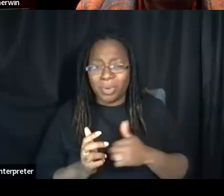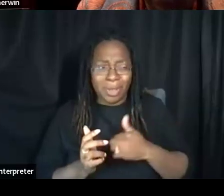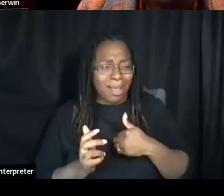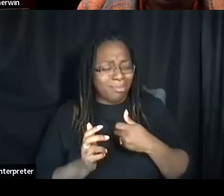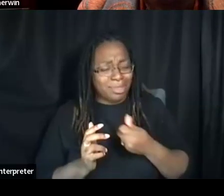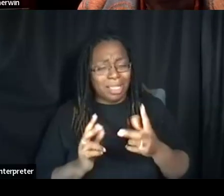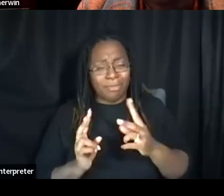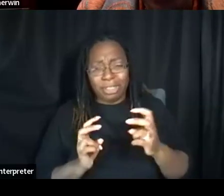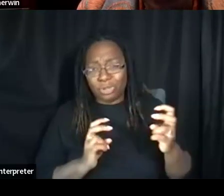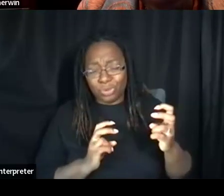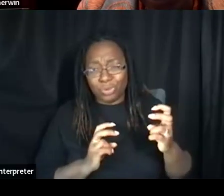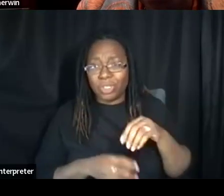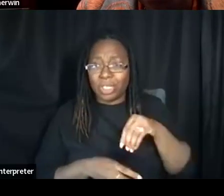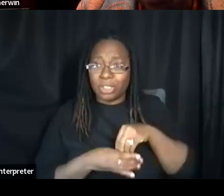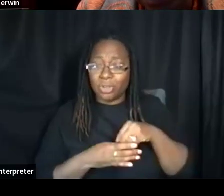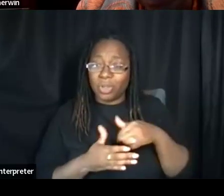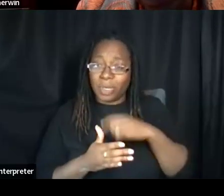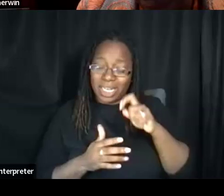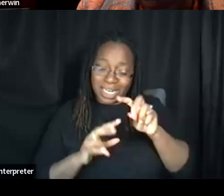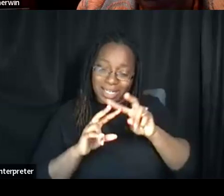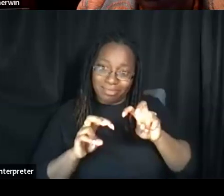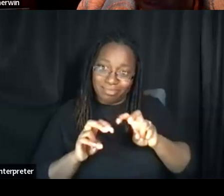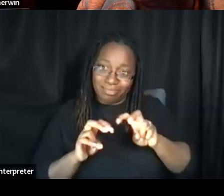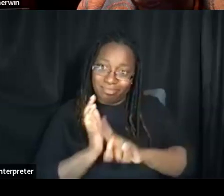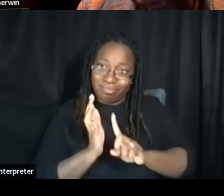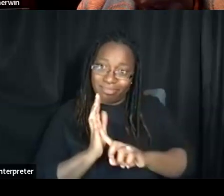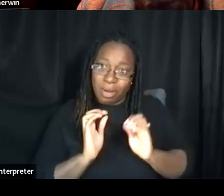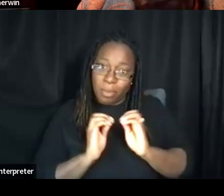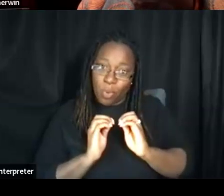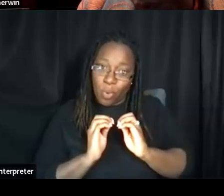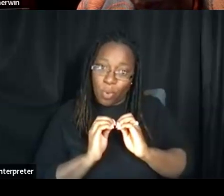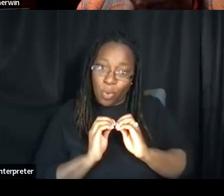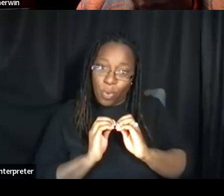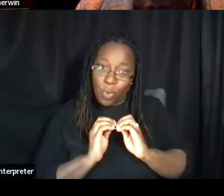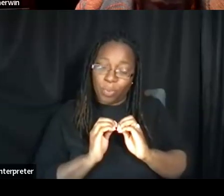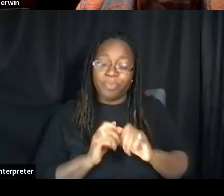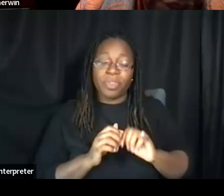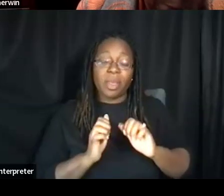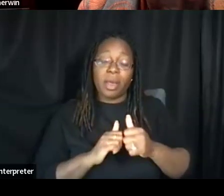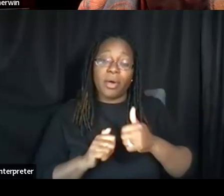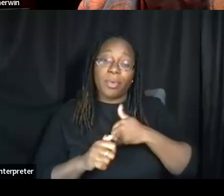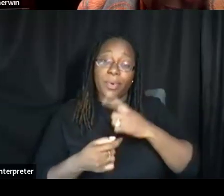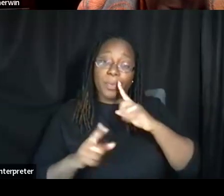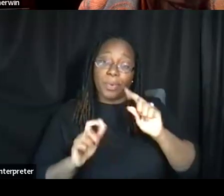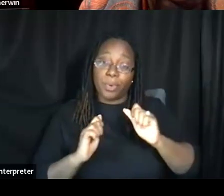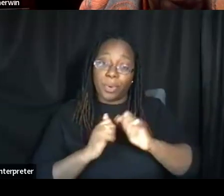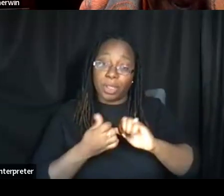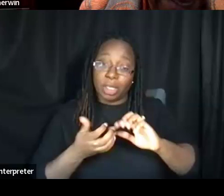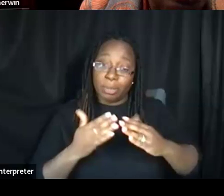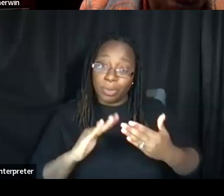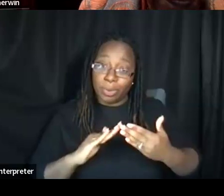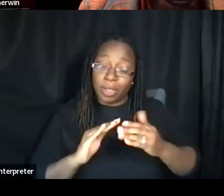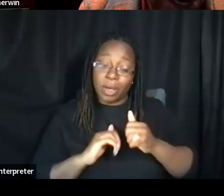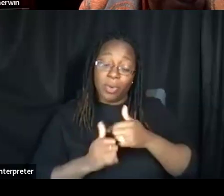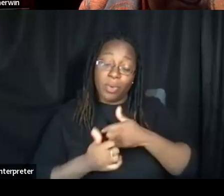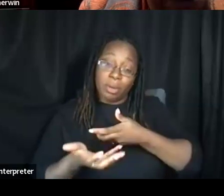that internally we had to look at in how we worked with the community, how we